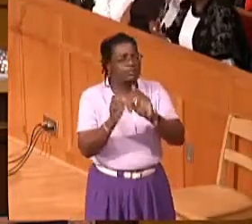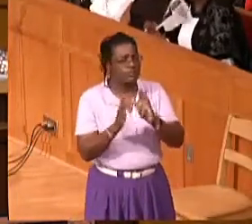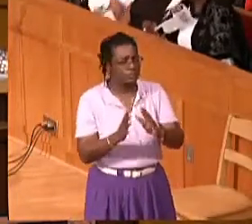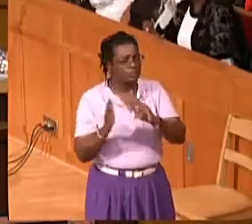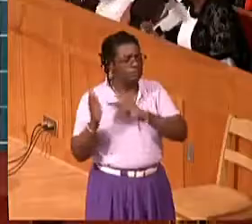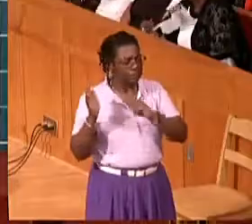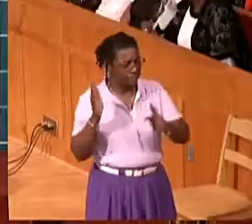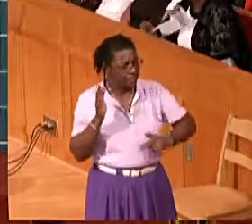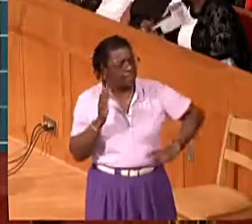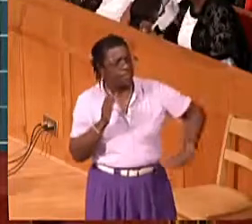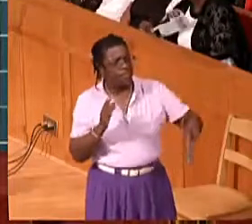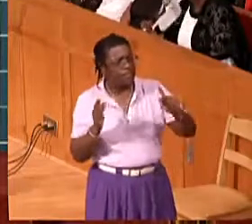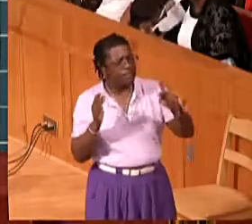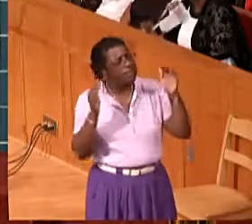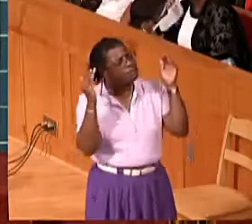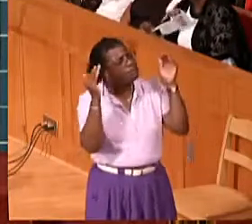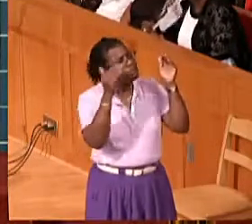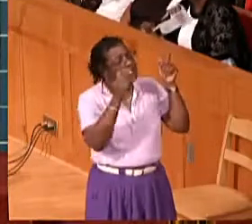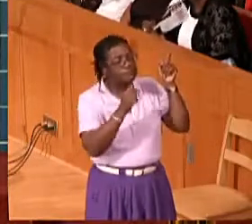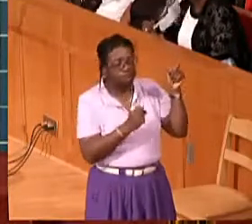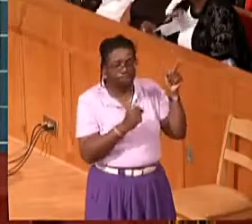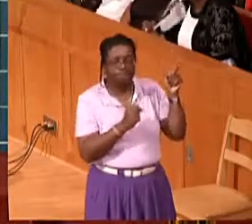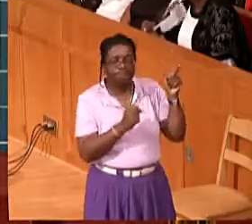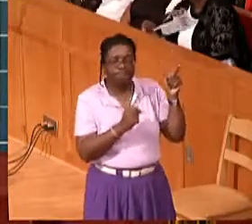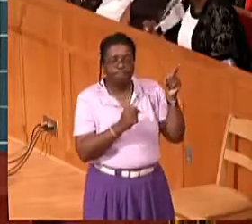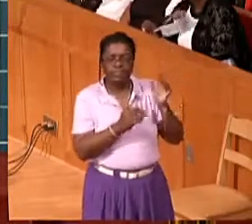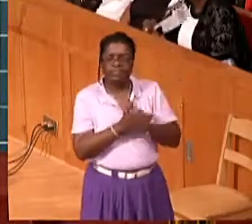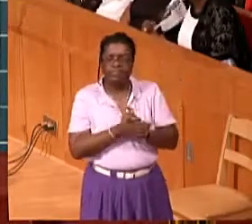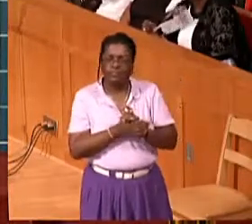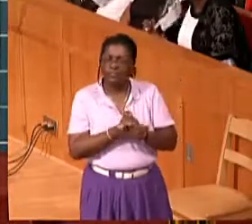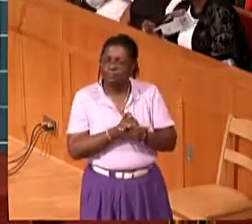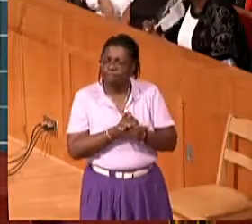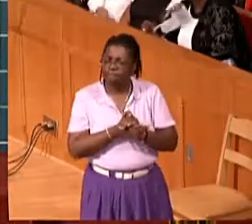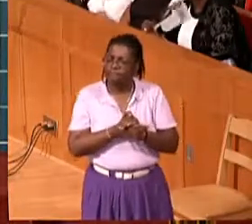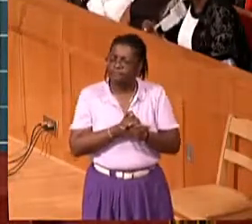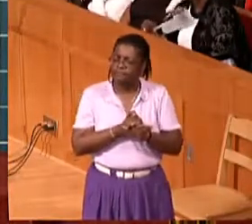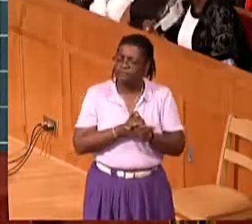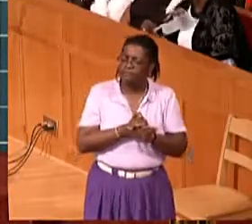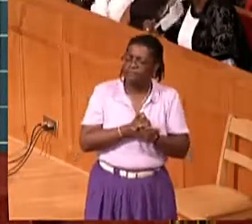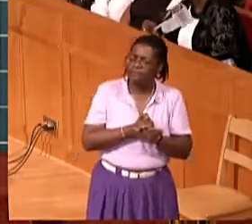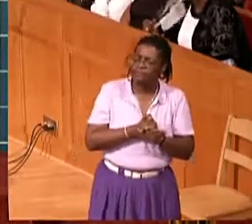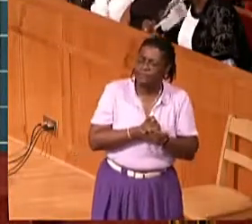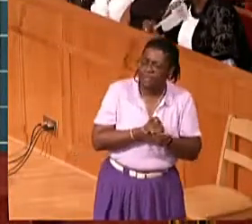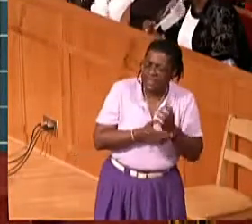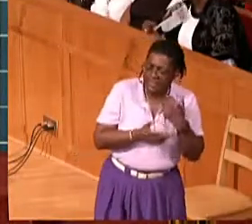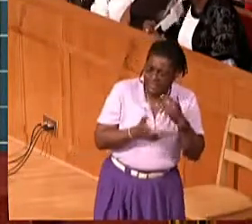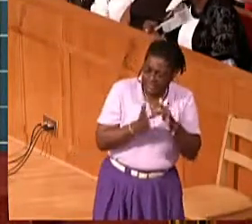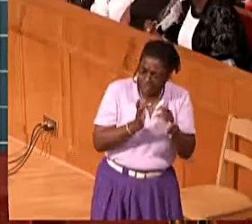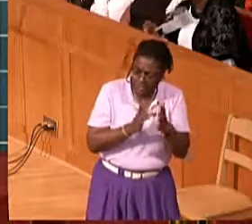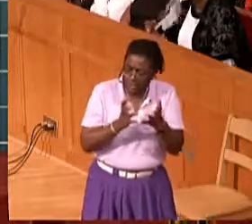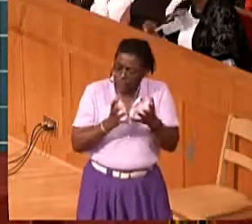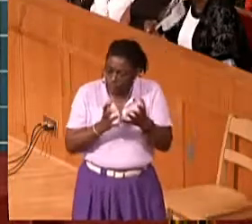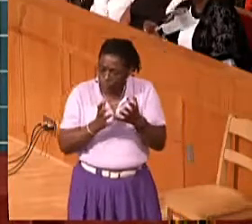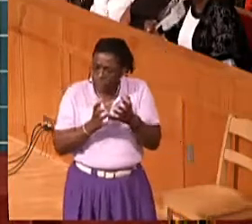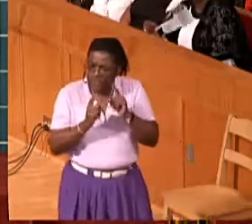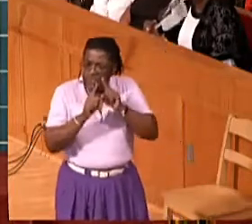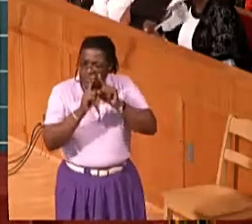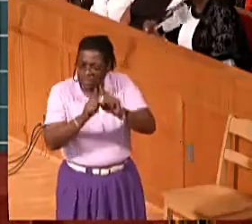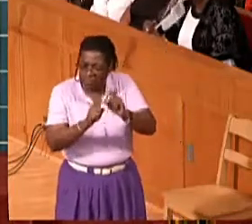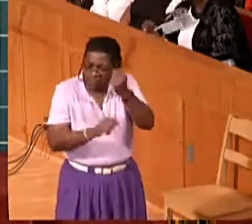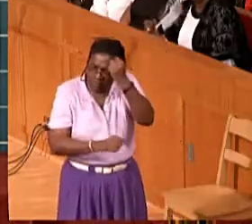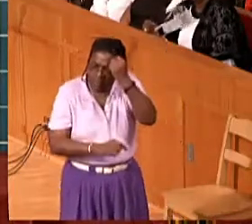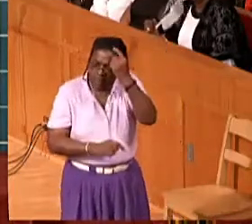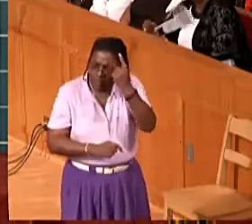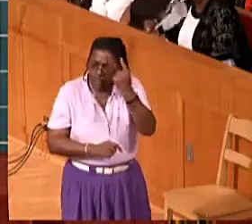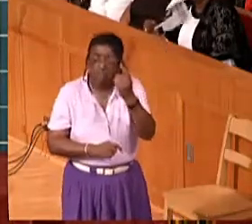chapters 24 and 25, he's making sure that his disciples hold on to two principles. He wants